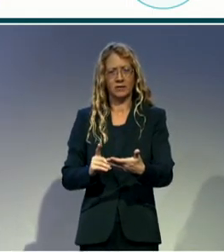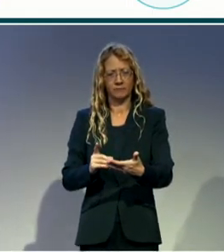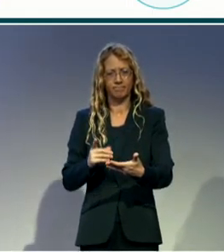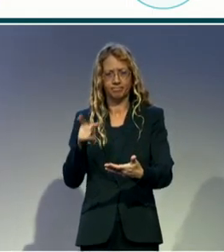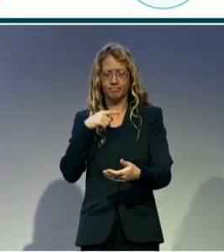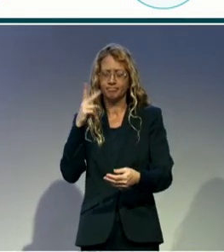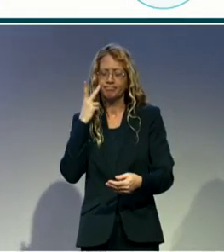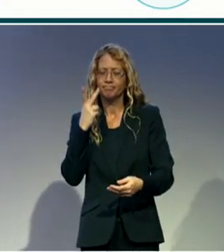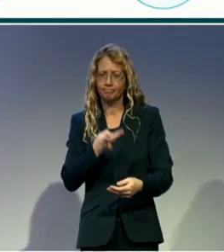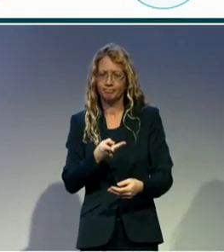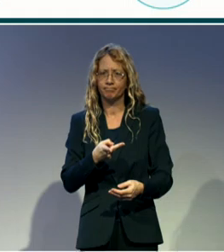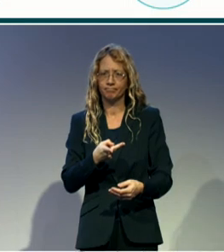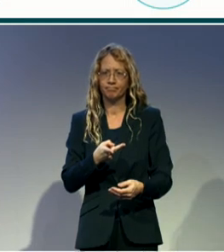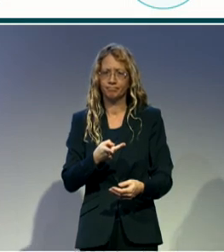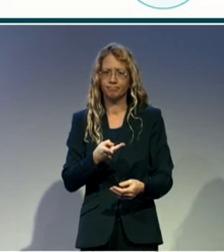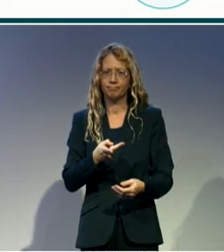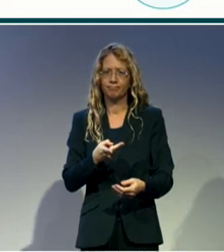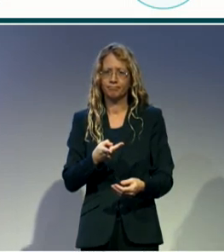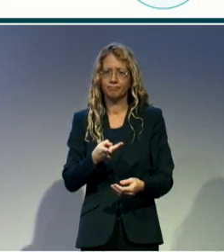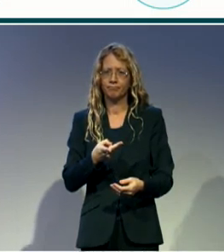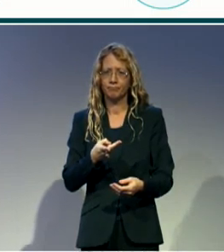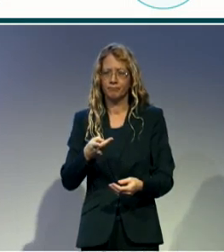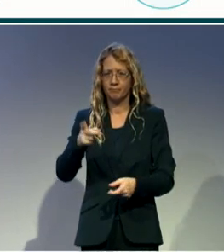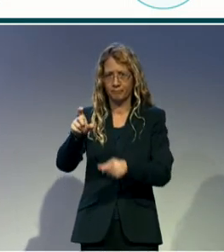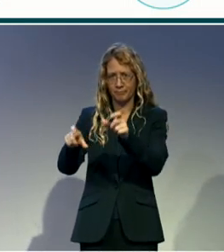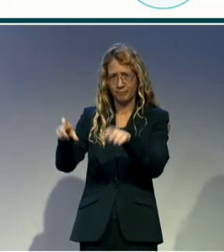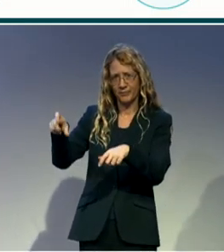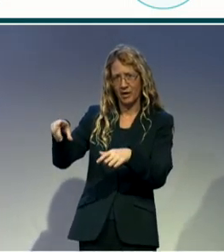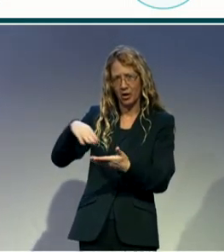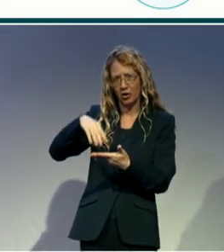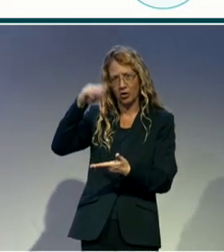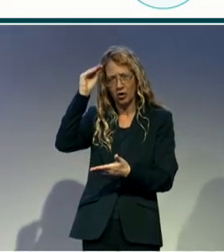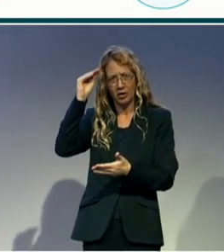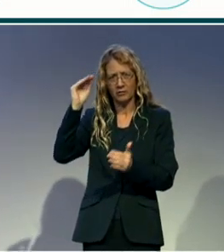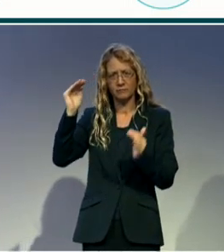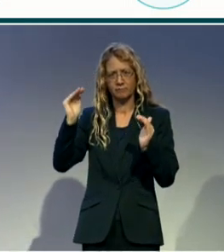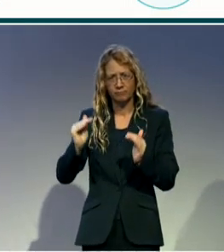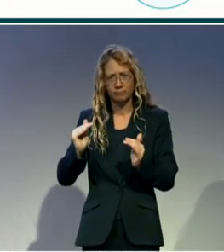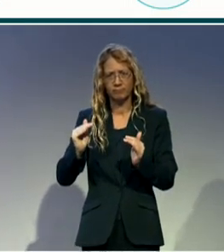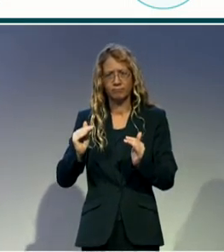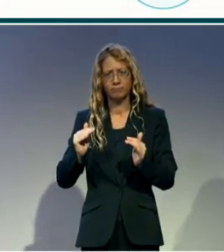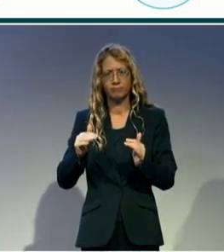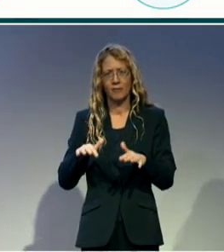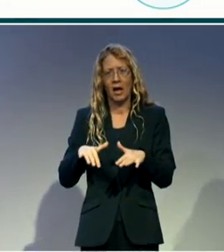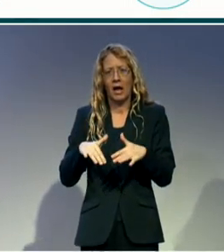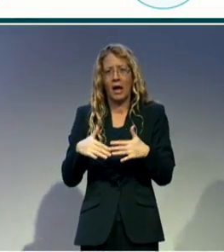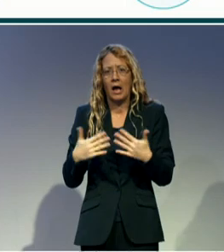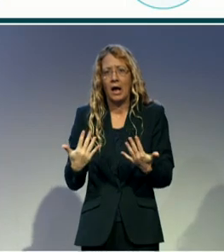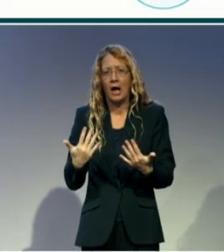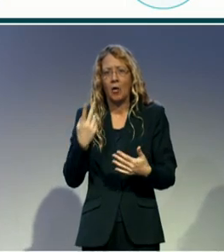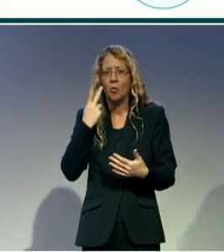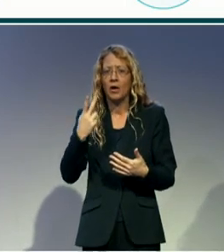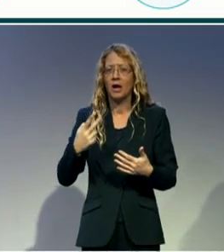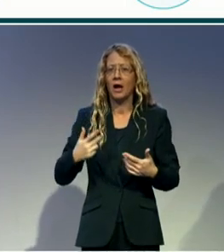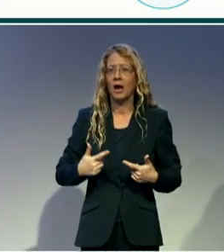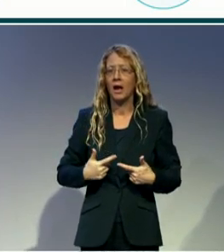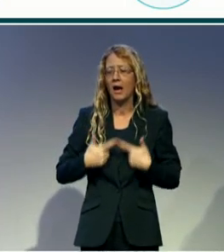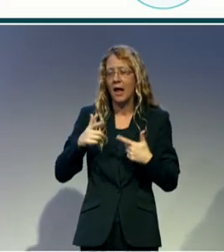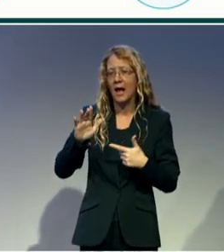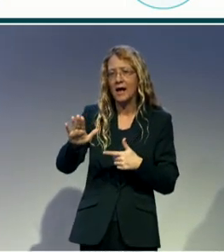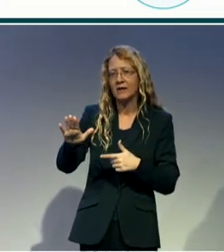ago. As we engaged support professionals locally, we came across a range of perceived risks. You can see some of them on